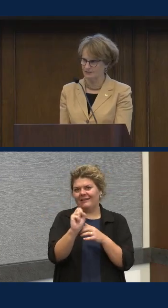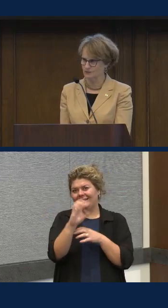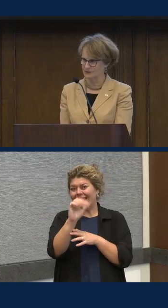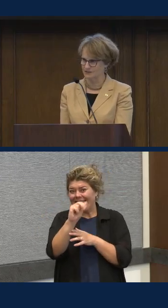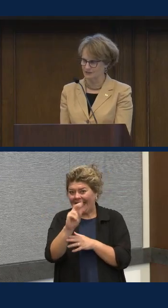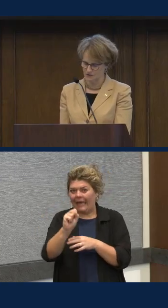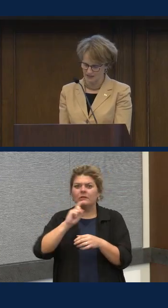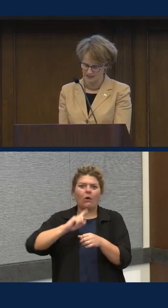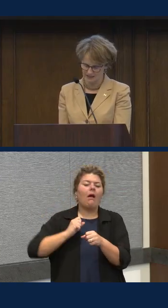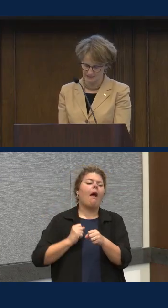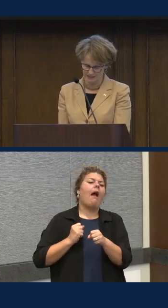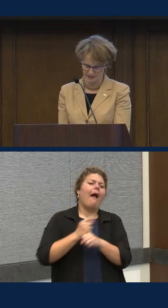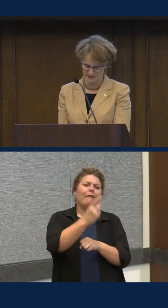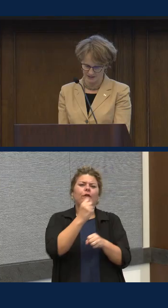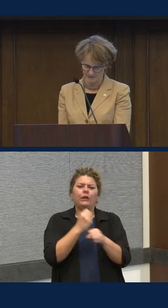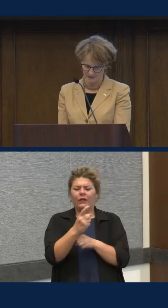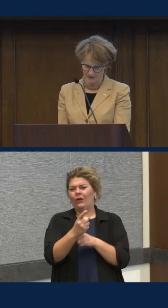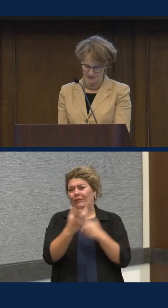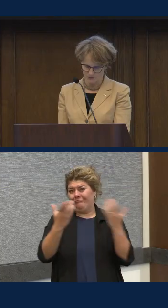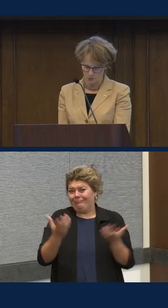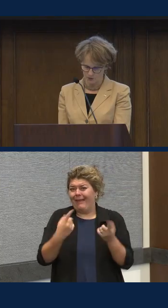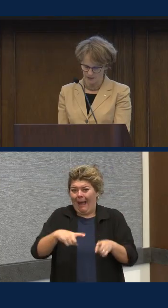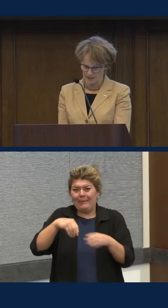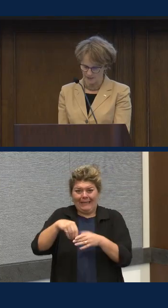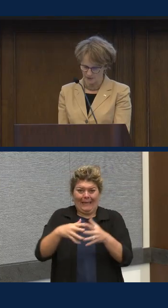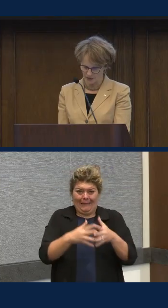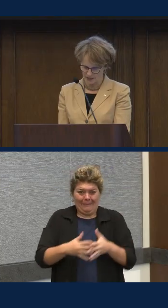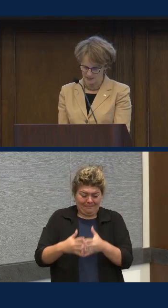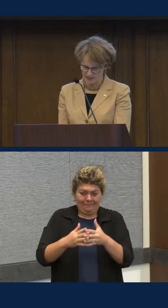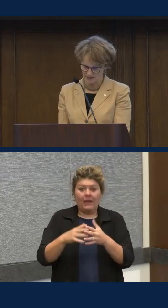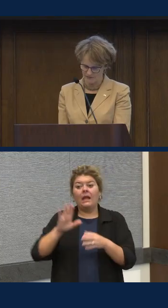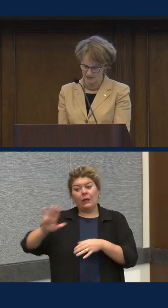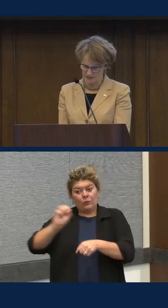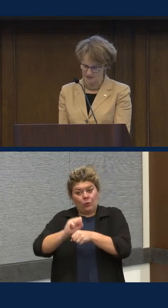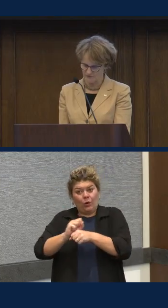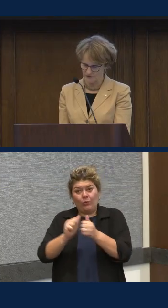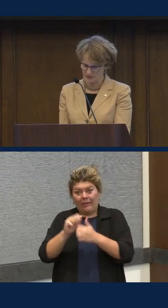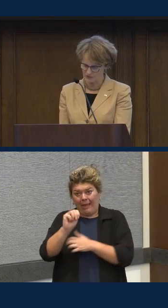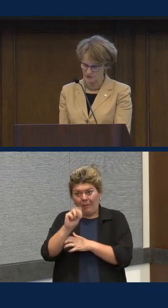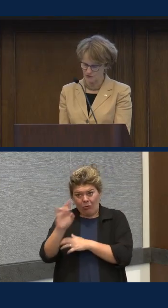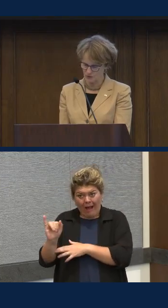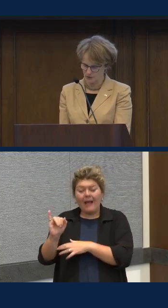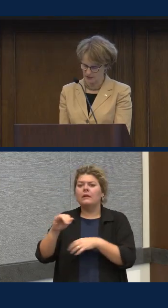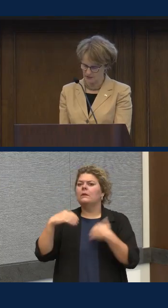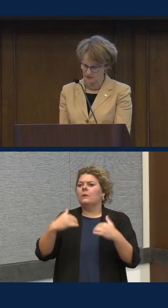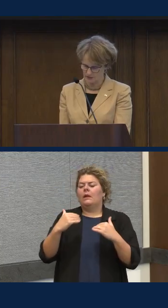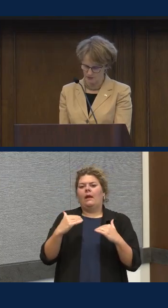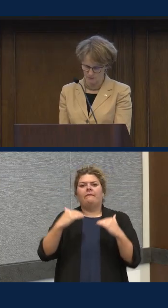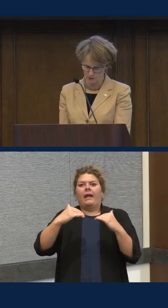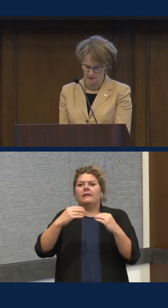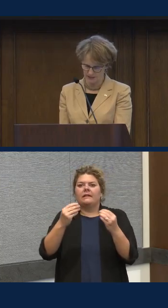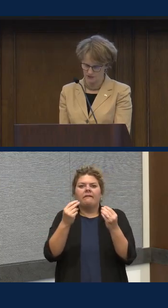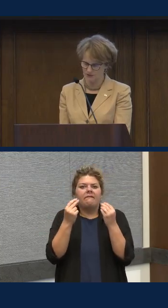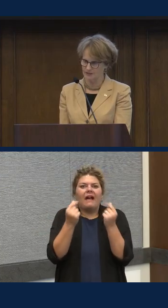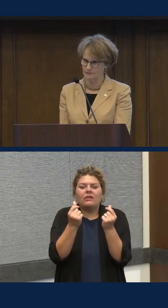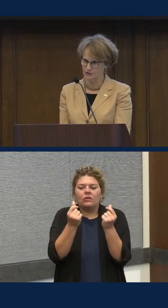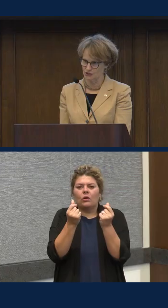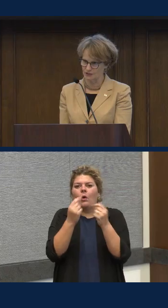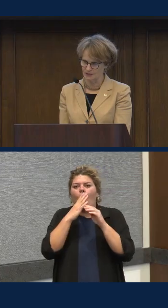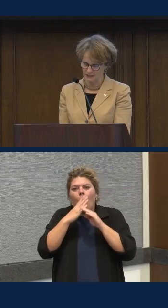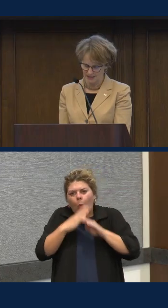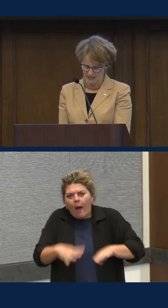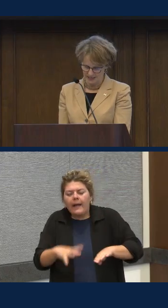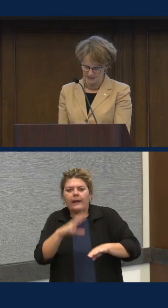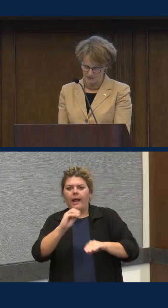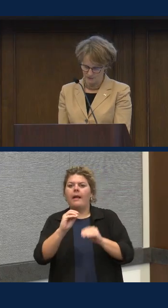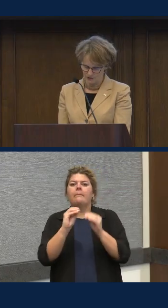performed annually in the United States. His work in MRI has advanced faster, quieter, and more accurate